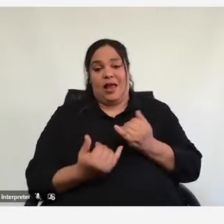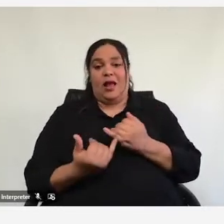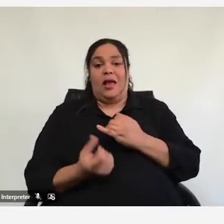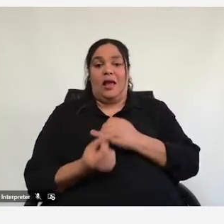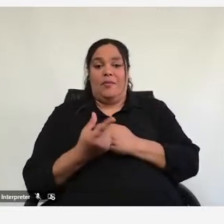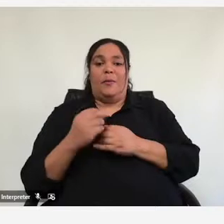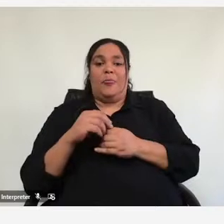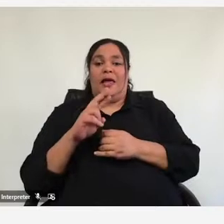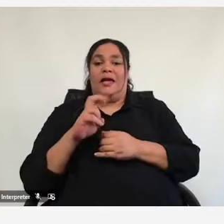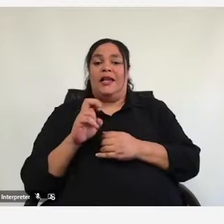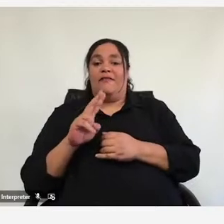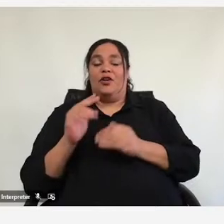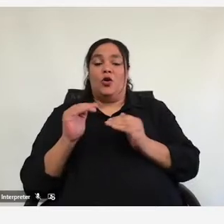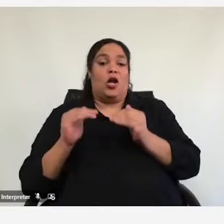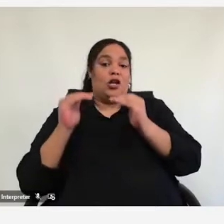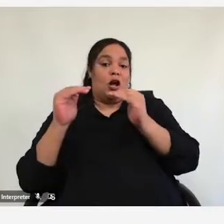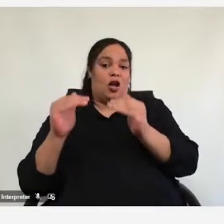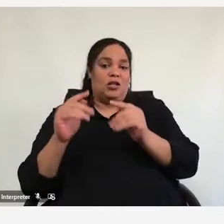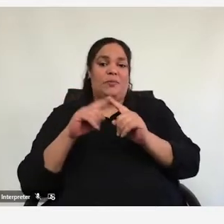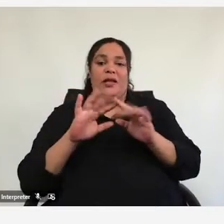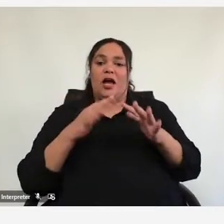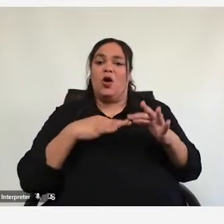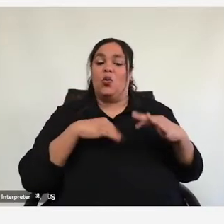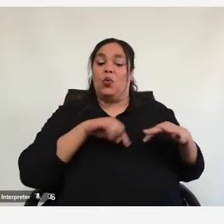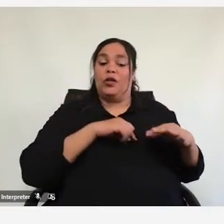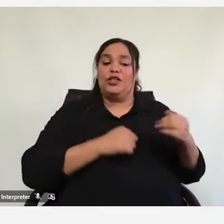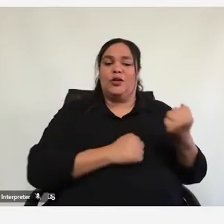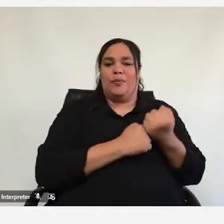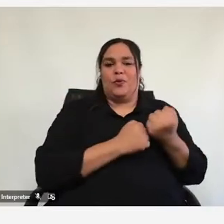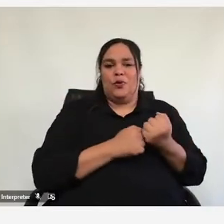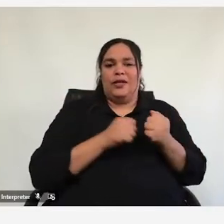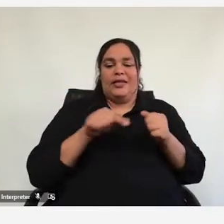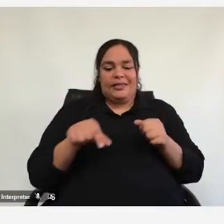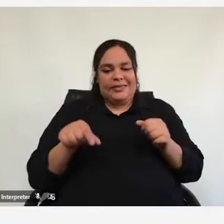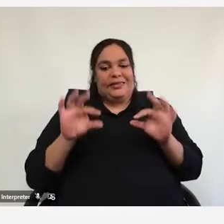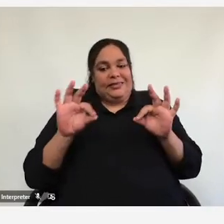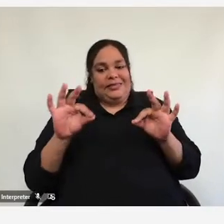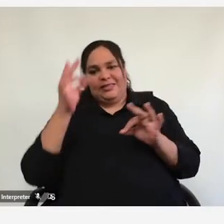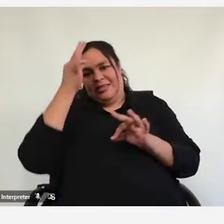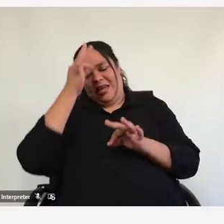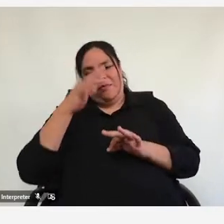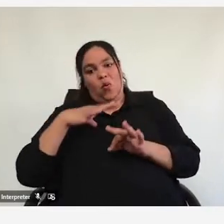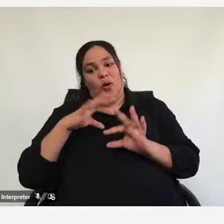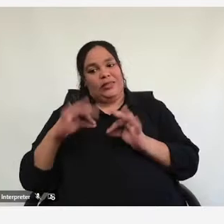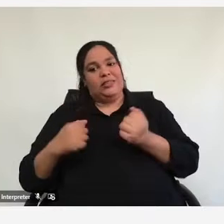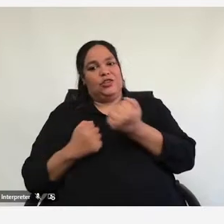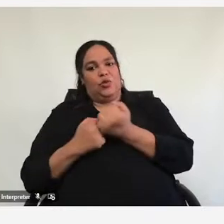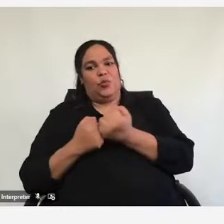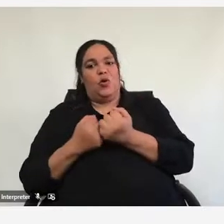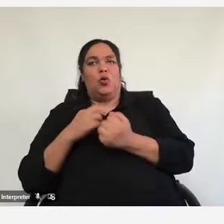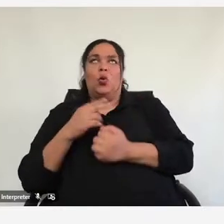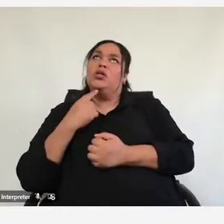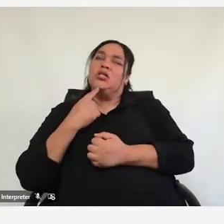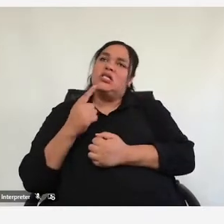to revenue enhancement and how we support, and this government wants to support or say it